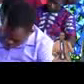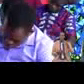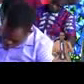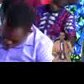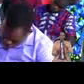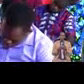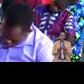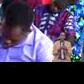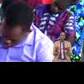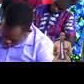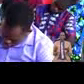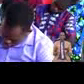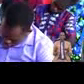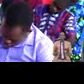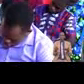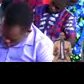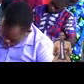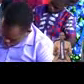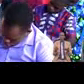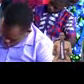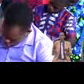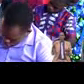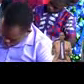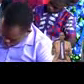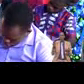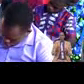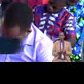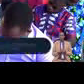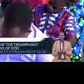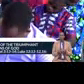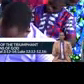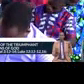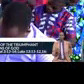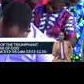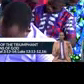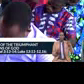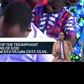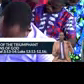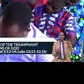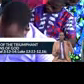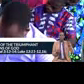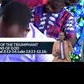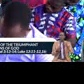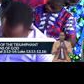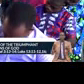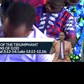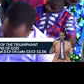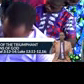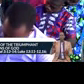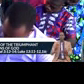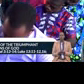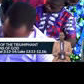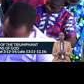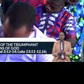3. I'm reading from verse 13. Galatians chapter 3, verse